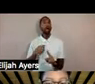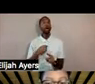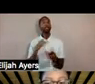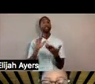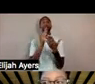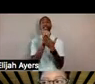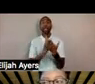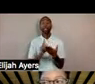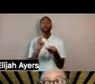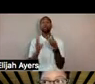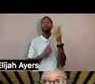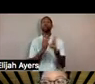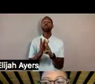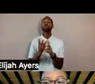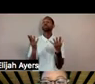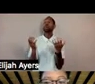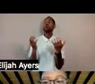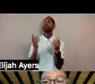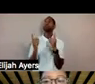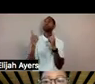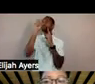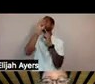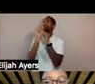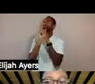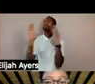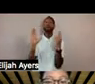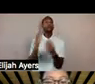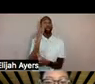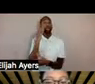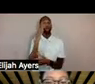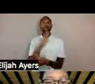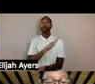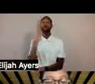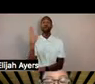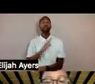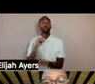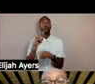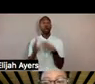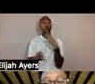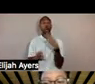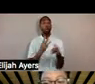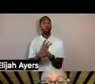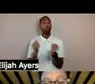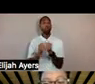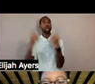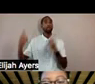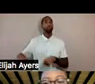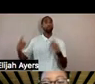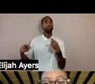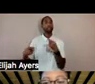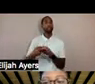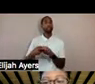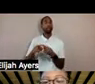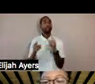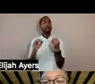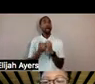worlds that we want and knowing that there will never be a world without conflict, but how can we learn how to hold the